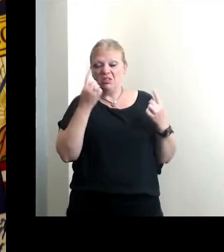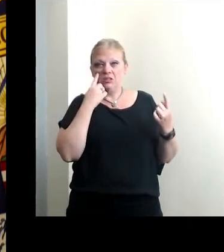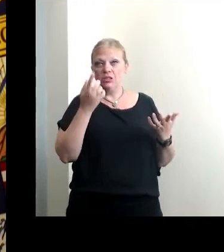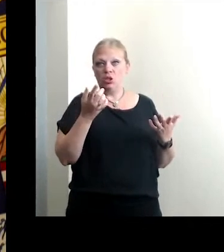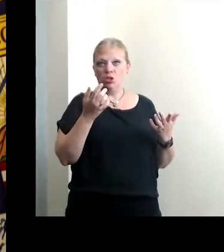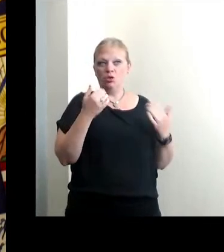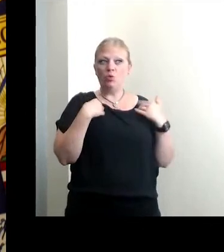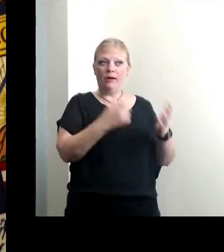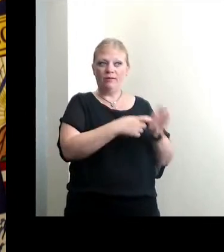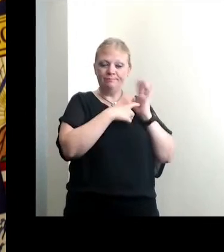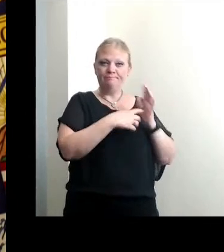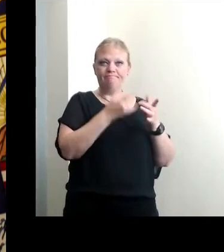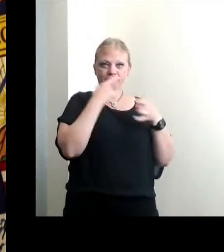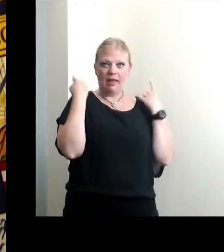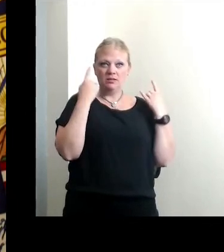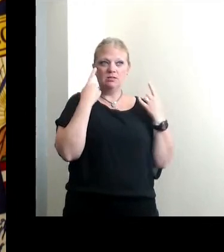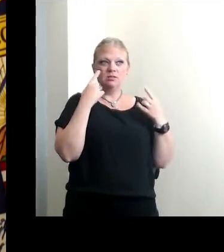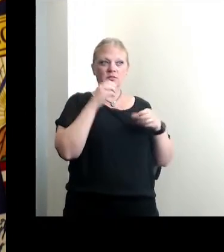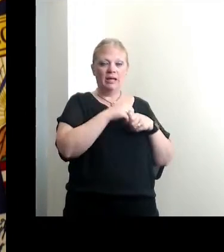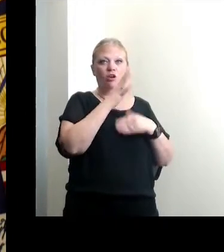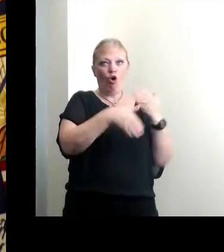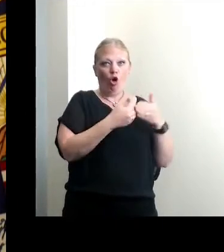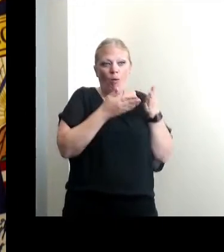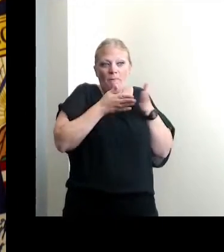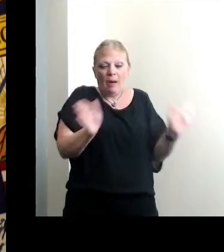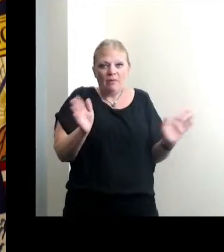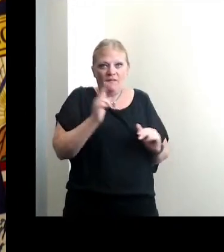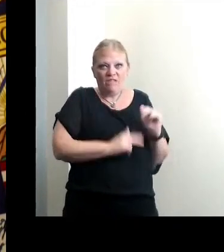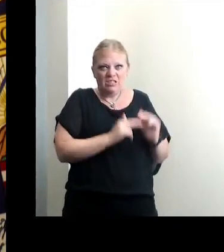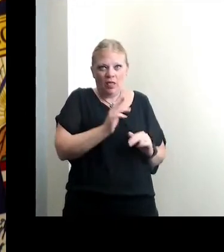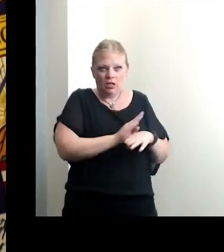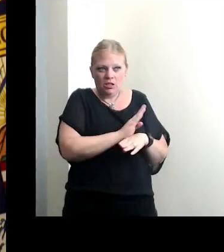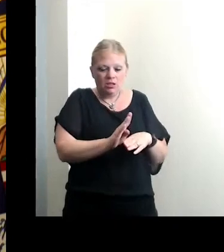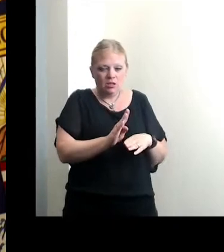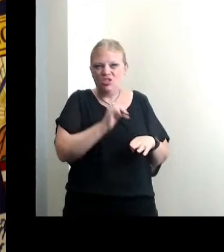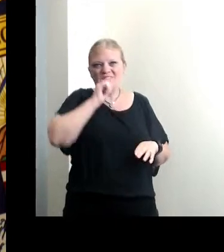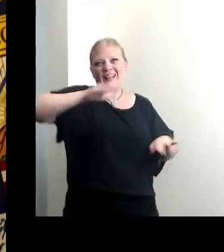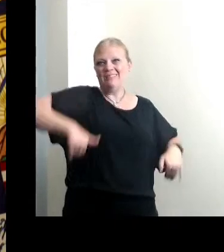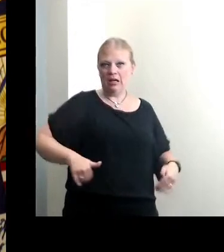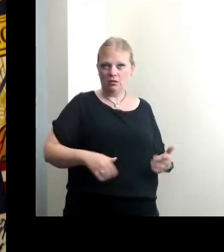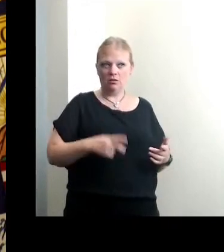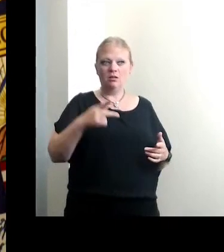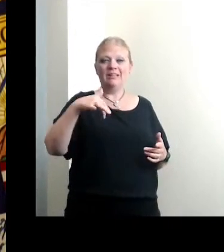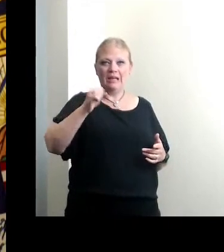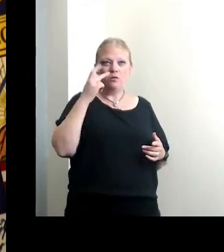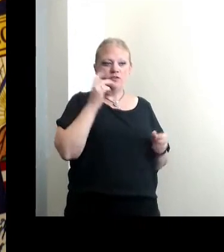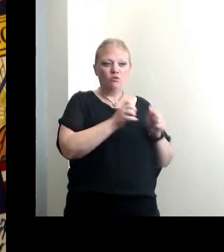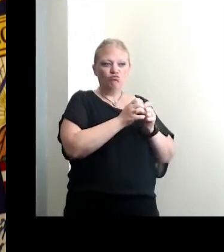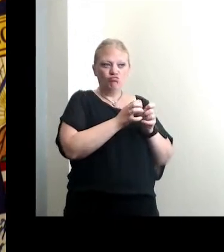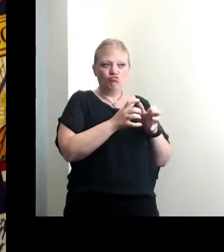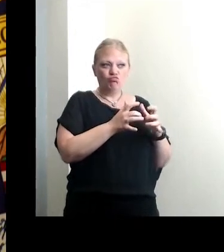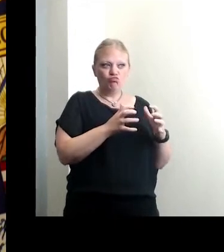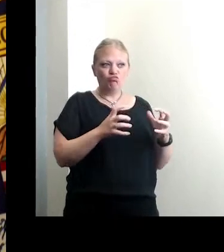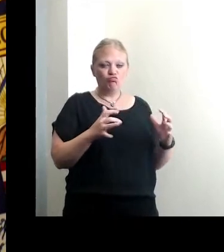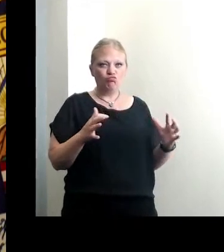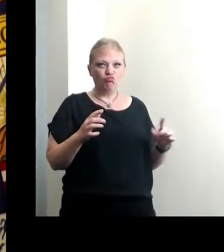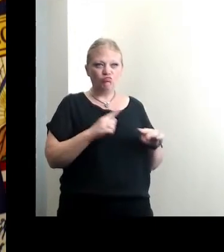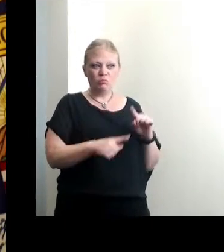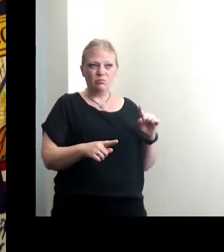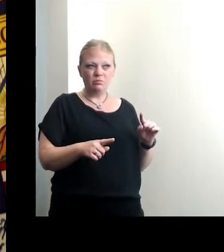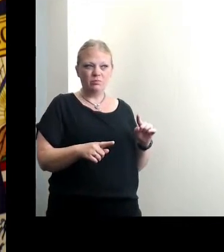mandate for indoor and all public facilities. We're just not at that point yet. We have seen growth. The growth has